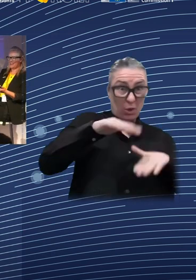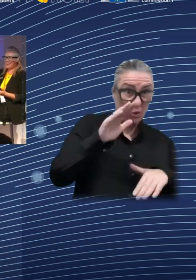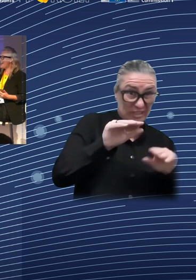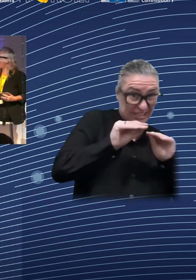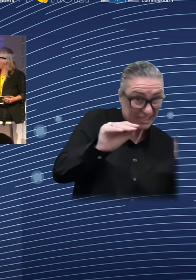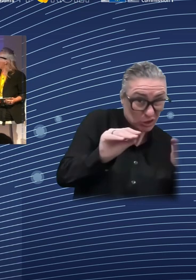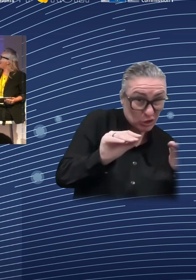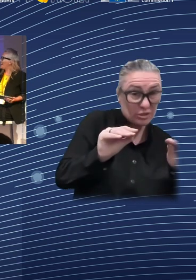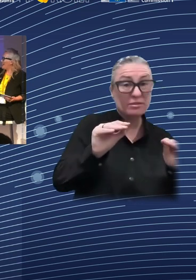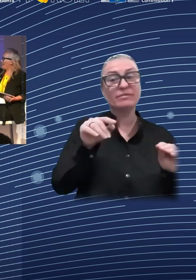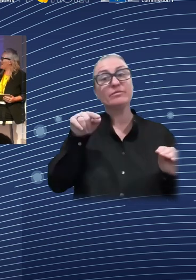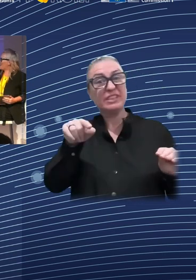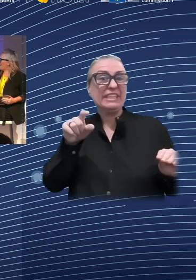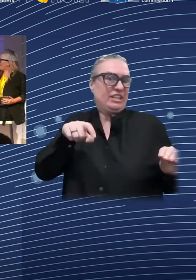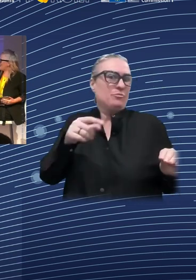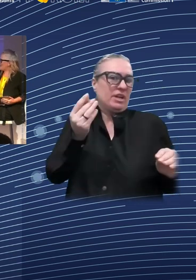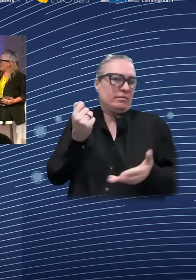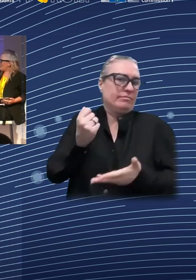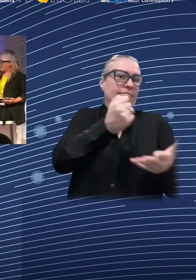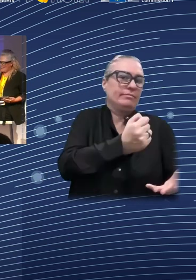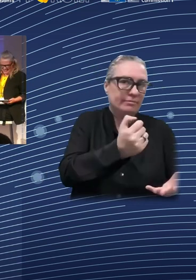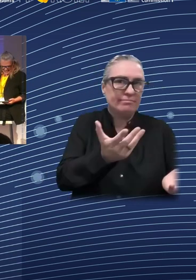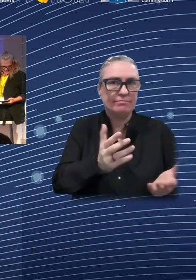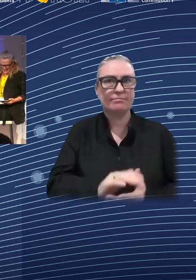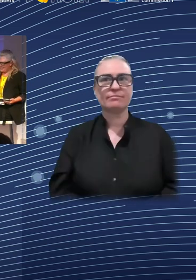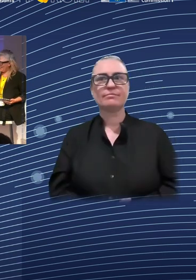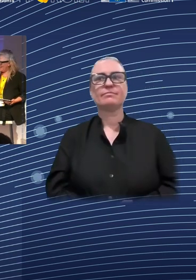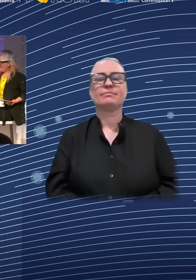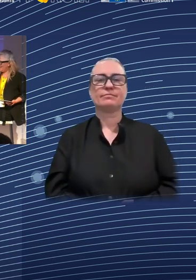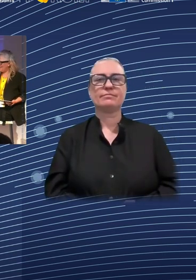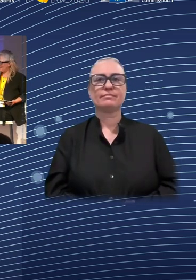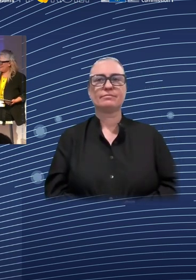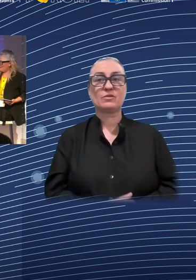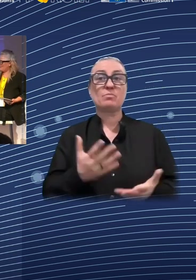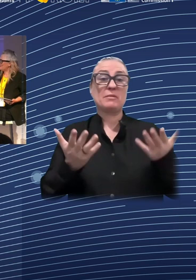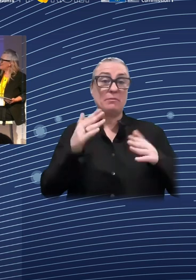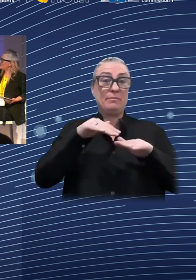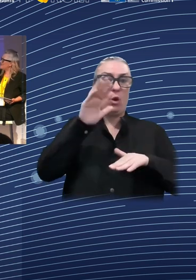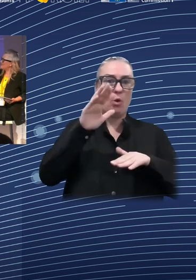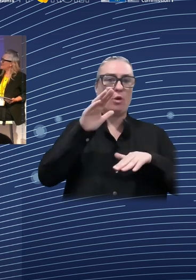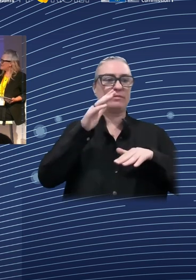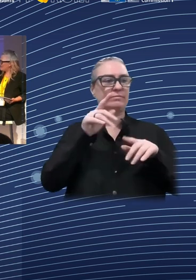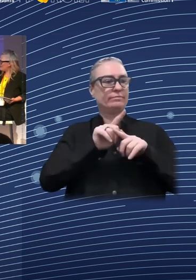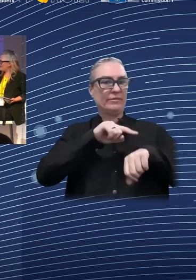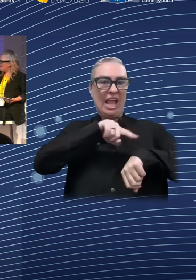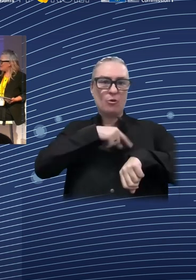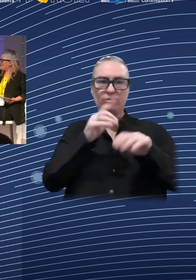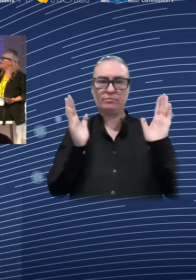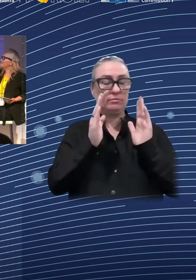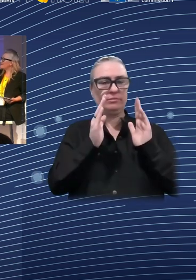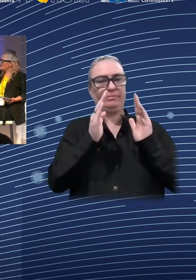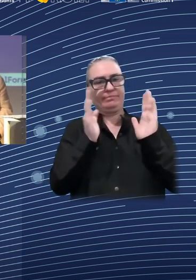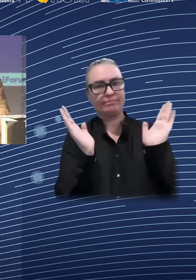please? Hugo, your thoughts on what we need? Oh, I can only, of course, add to this word cloud only skills for